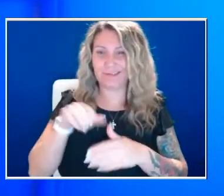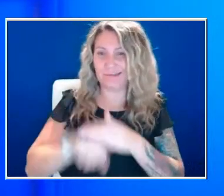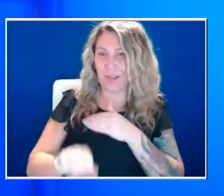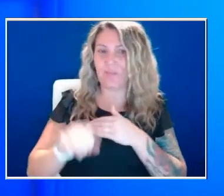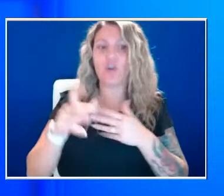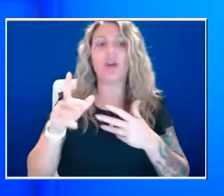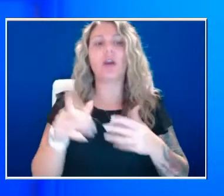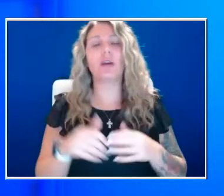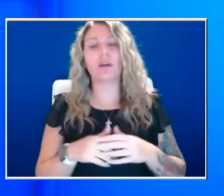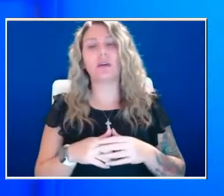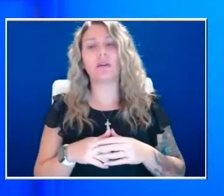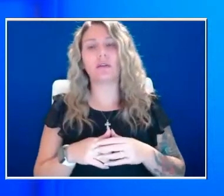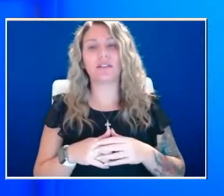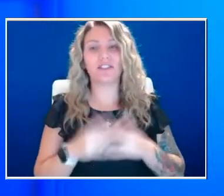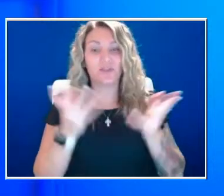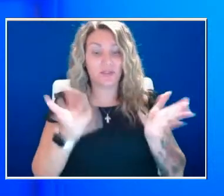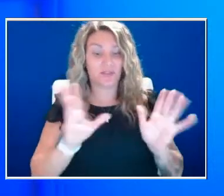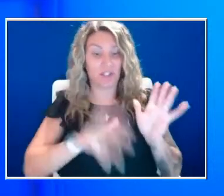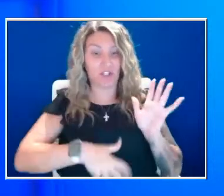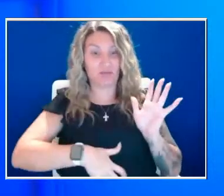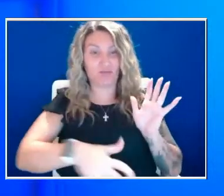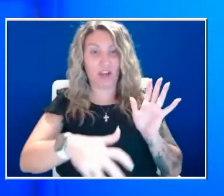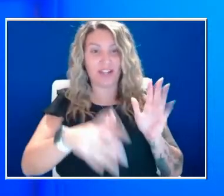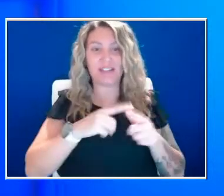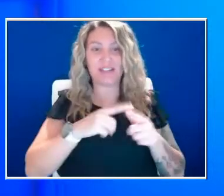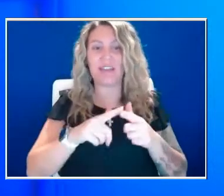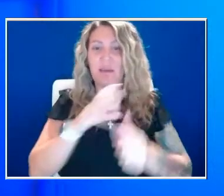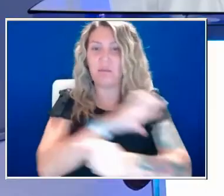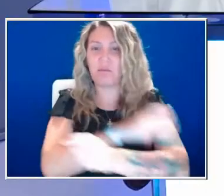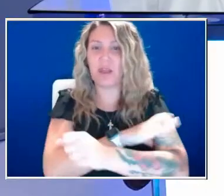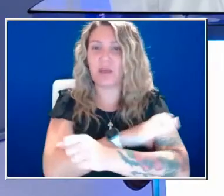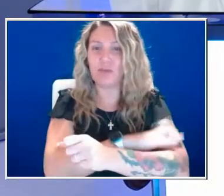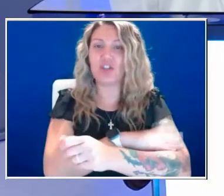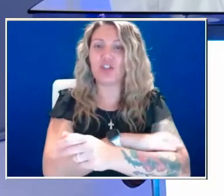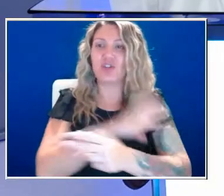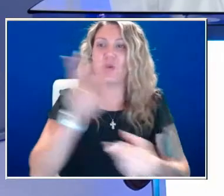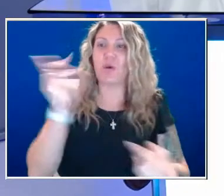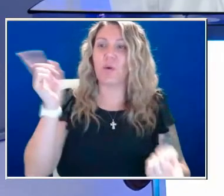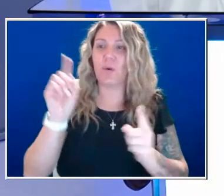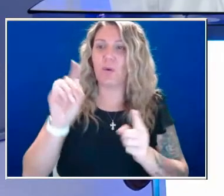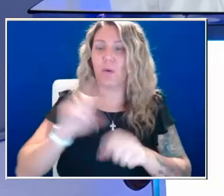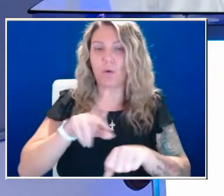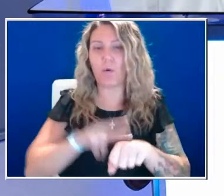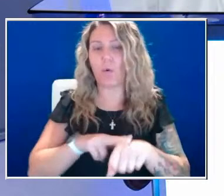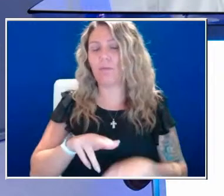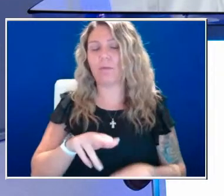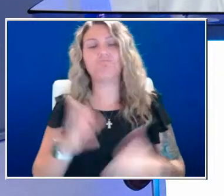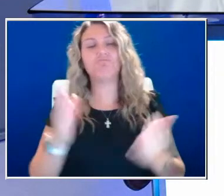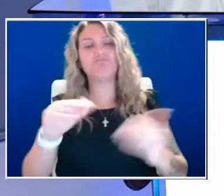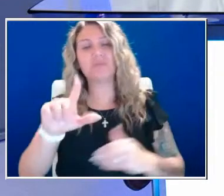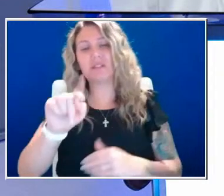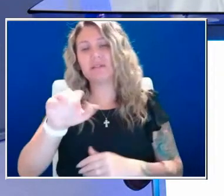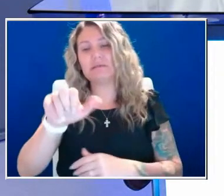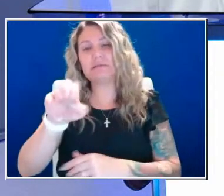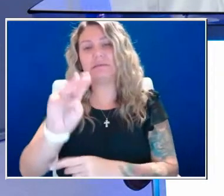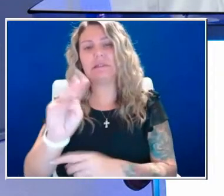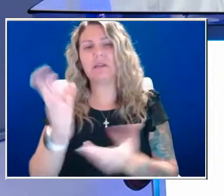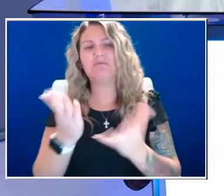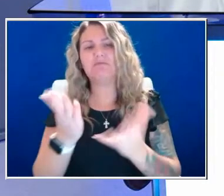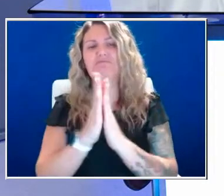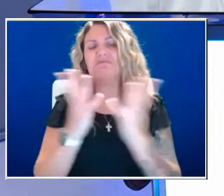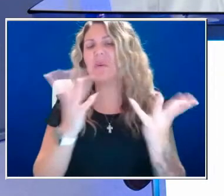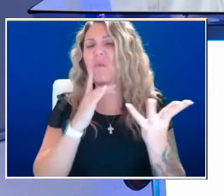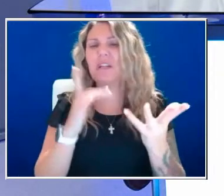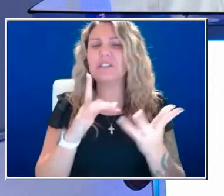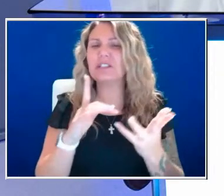done with pregnancy and allow the blood pressure to start to return to normal. So Tim's wondering, what is the long-term care for Amy? Will she have to, how